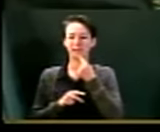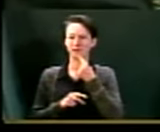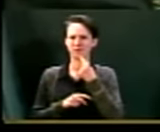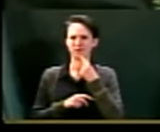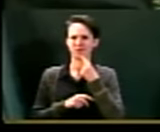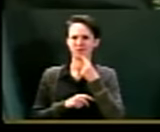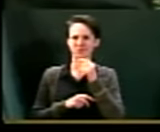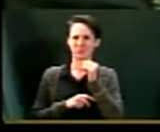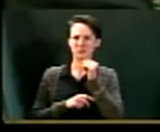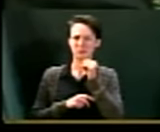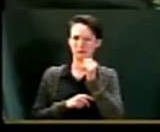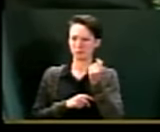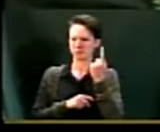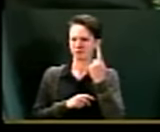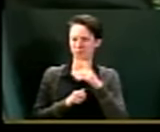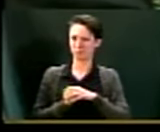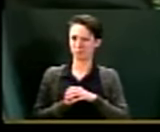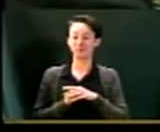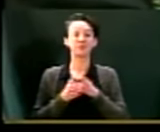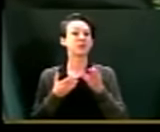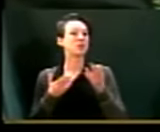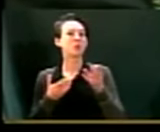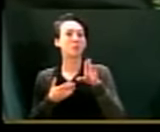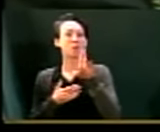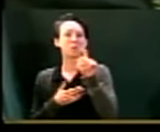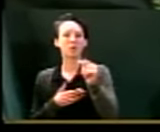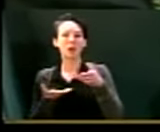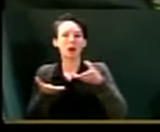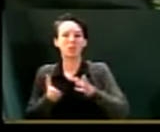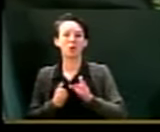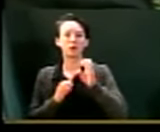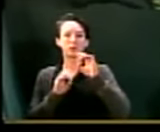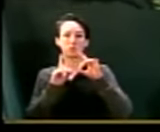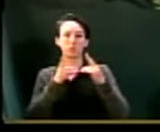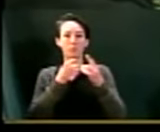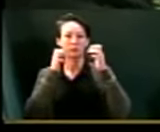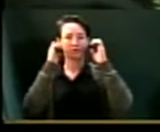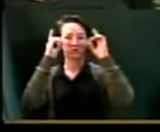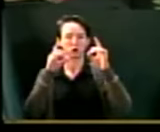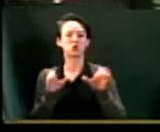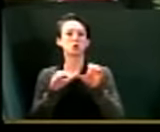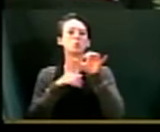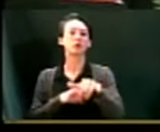Yet we have been here allowing our Department of Education to do exactly that.